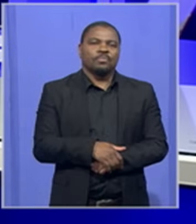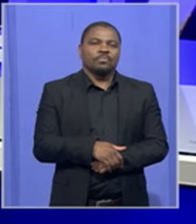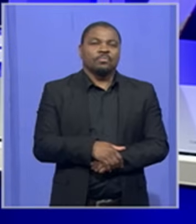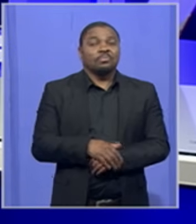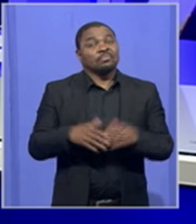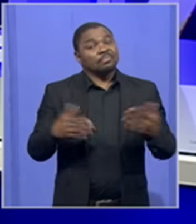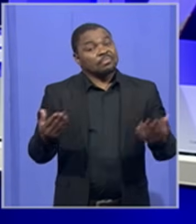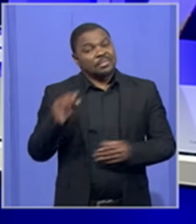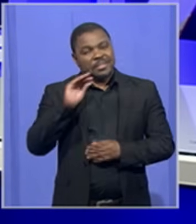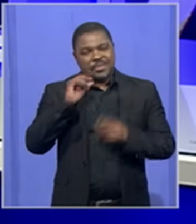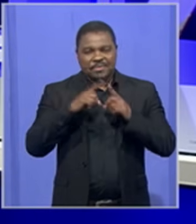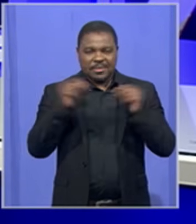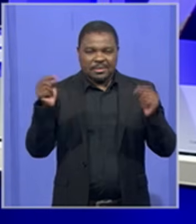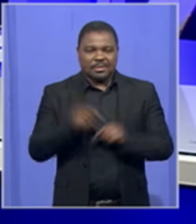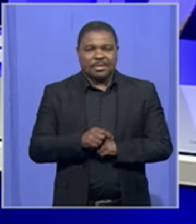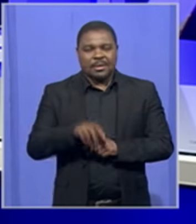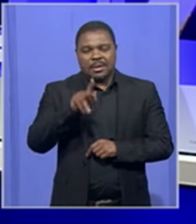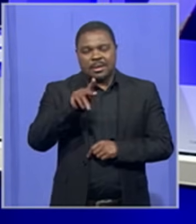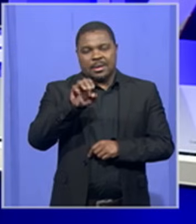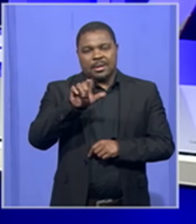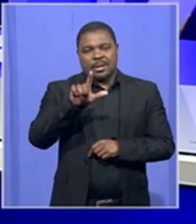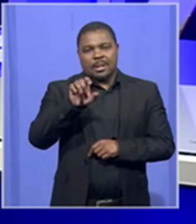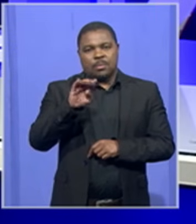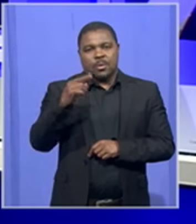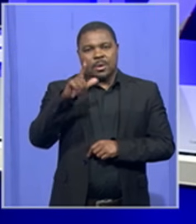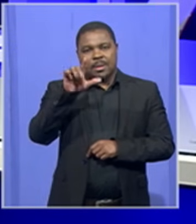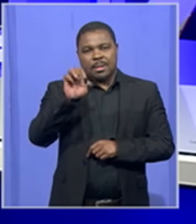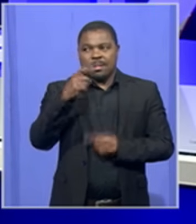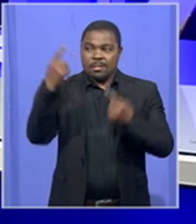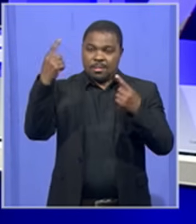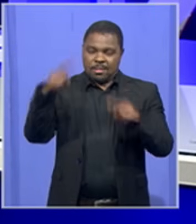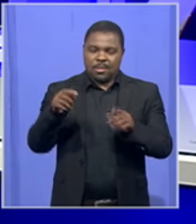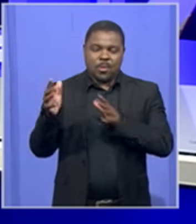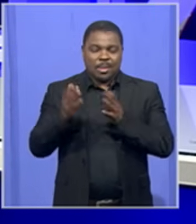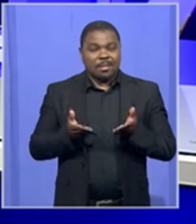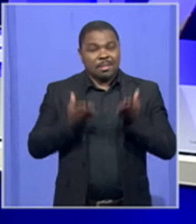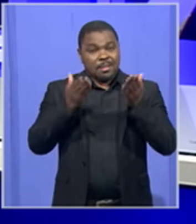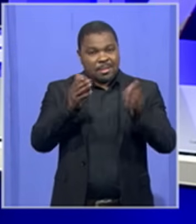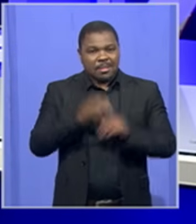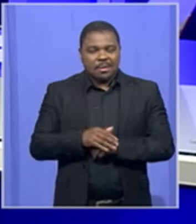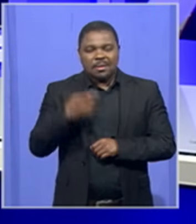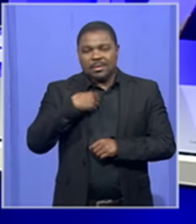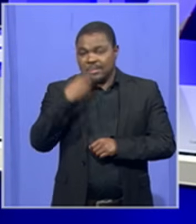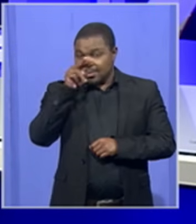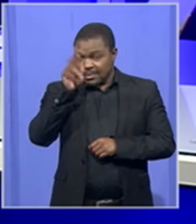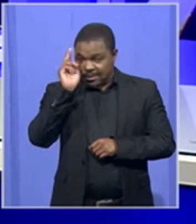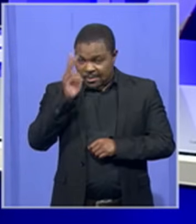Motho tla re dibe khutlo fa ke lebogile kgaje o latela ka tsa maemo a bosa go fitla re kopana gape mo nakong e tlang